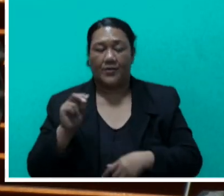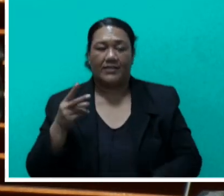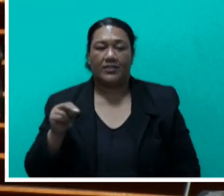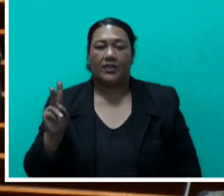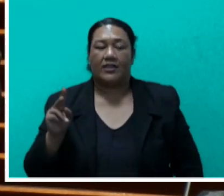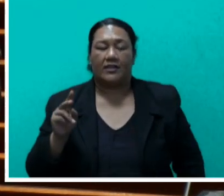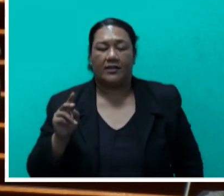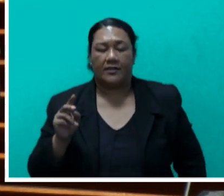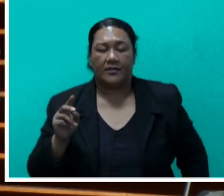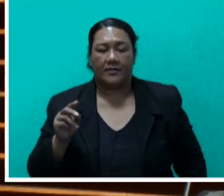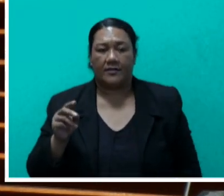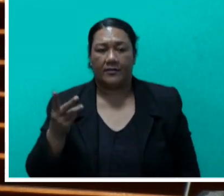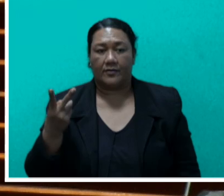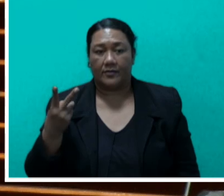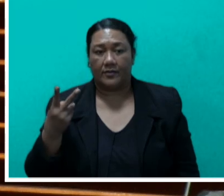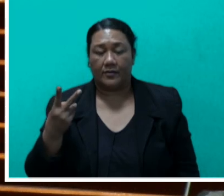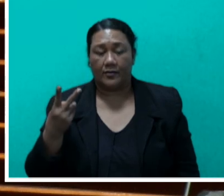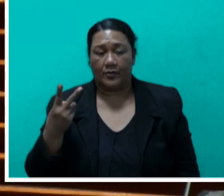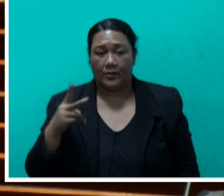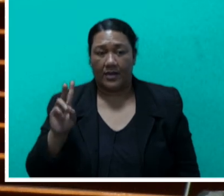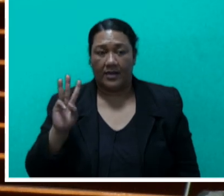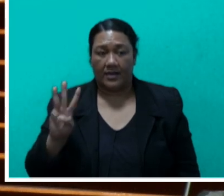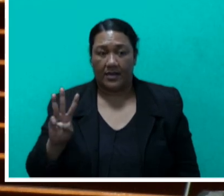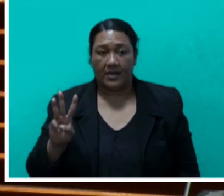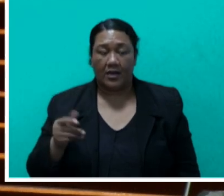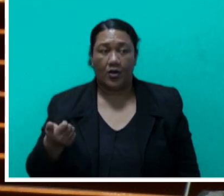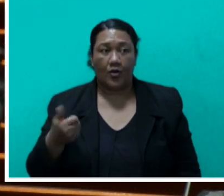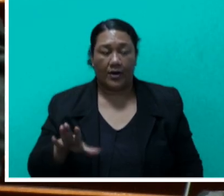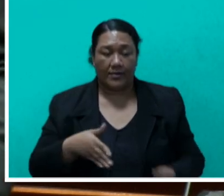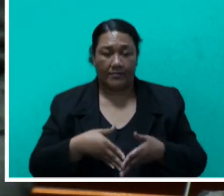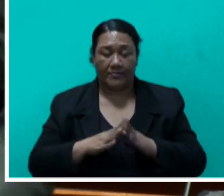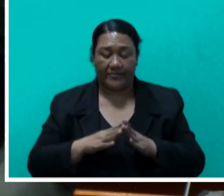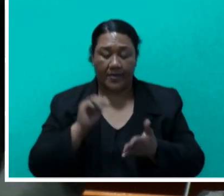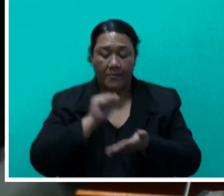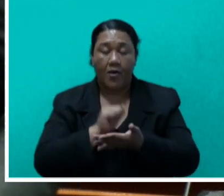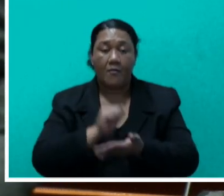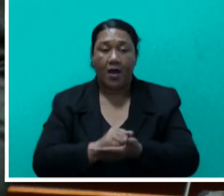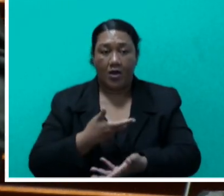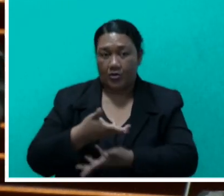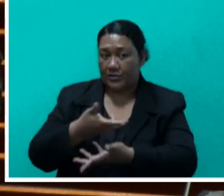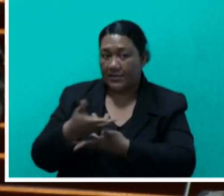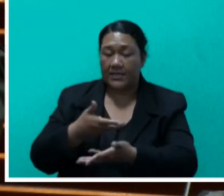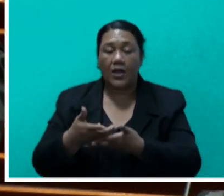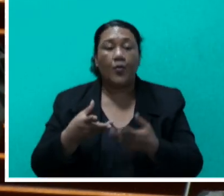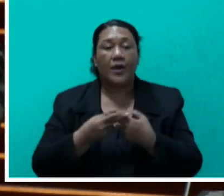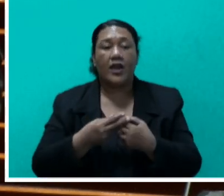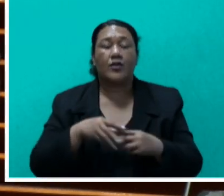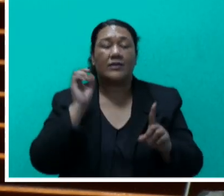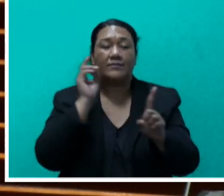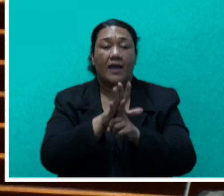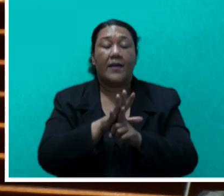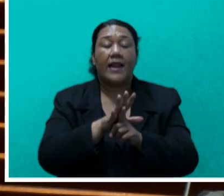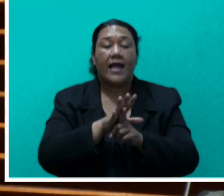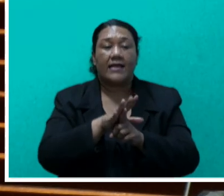This revamped ROI program already undertook a thorough consultation with our key stakeholders, including key private